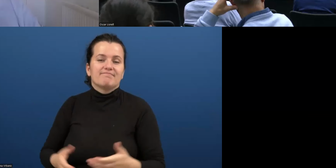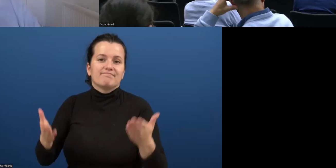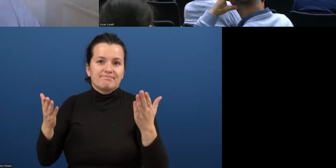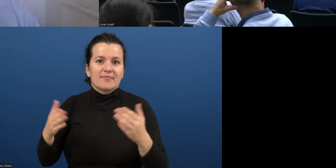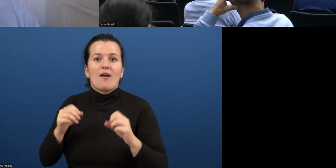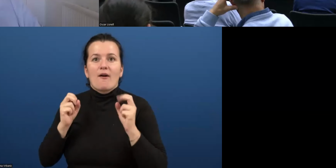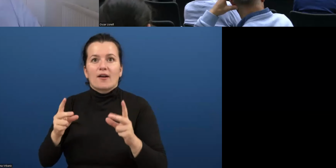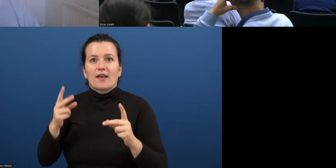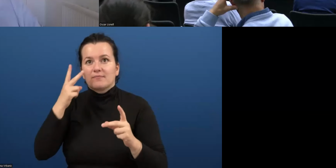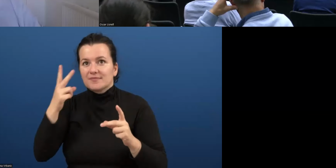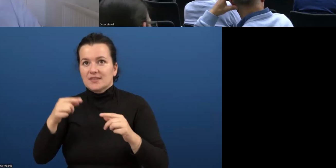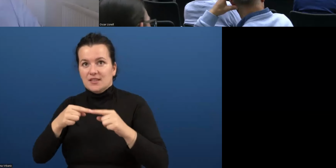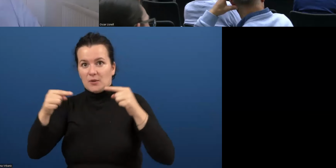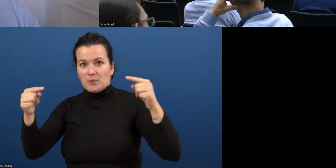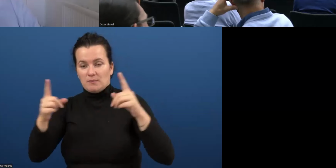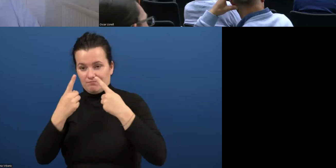this.